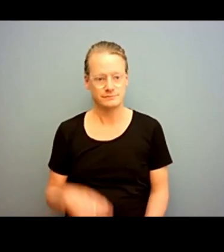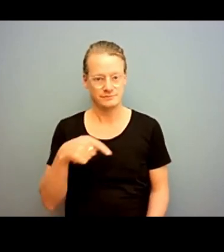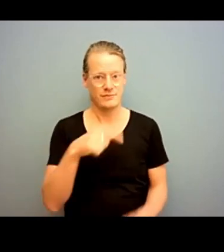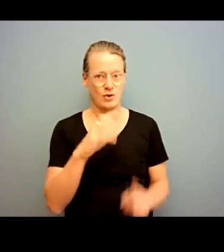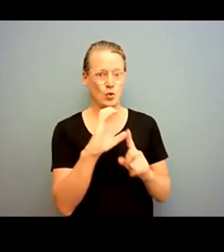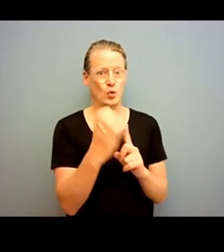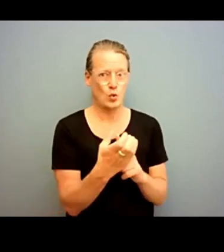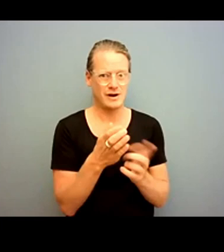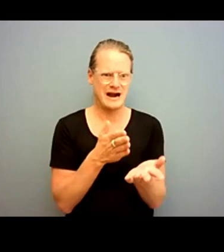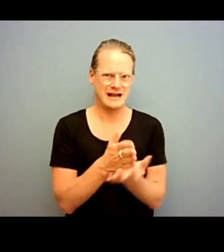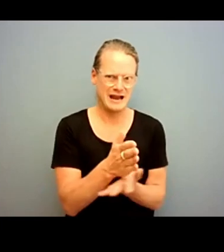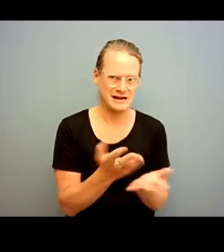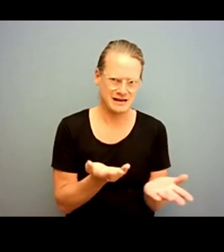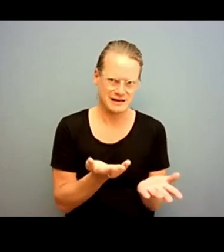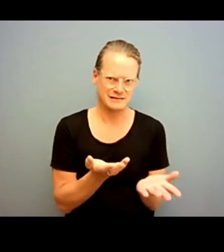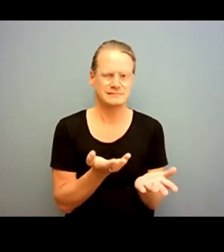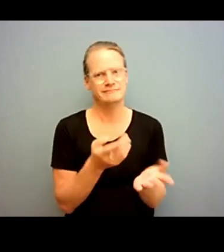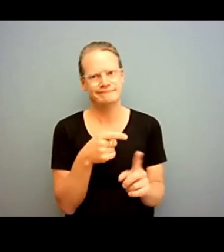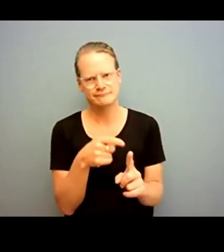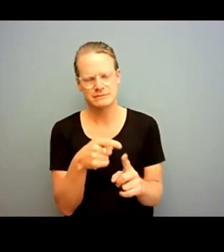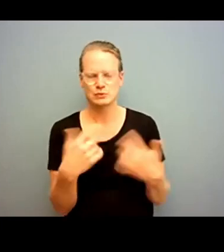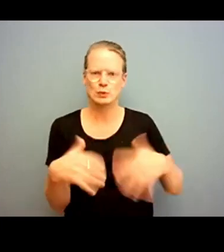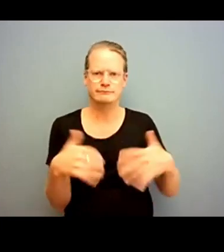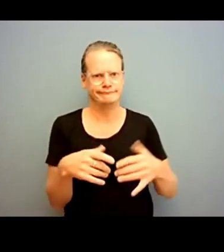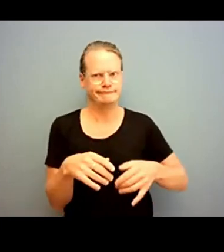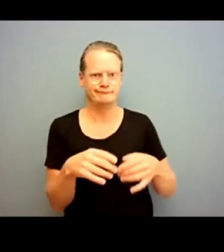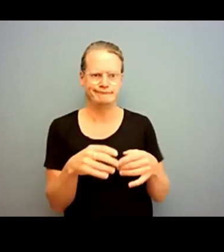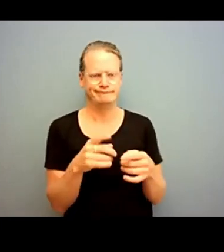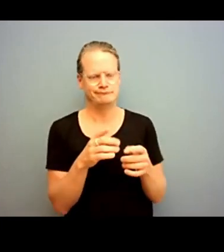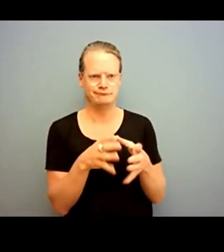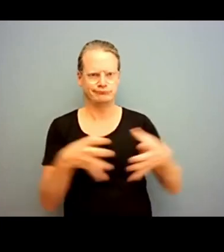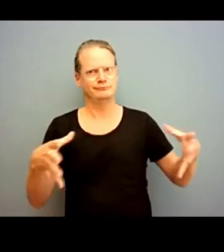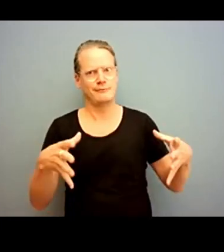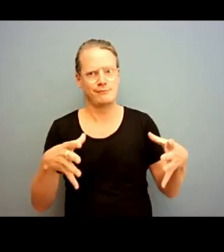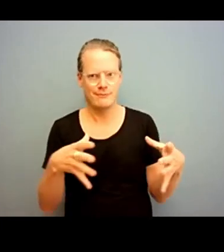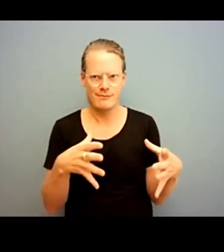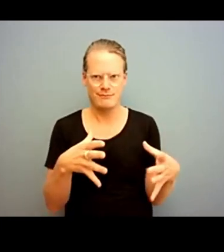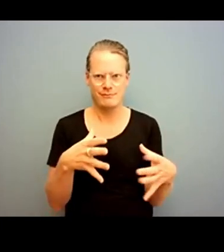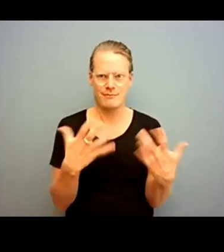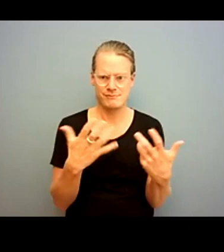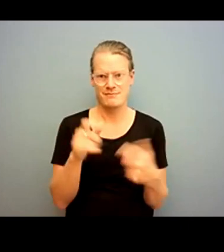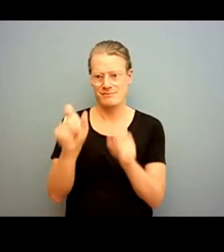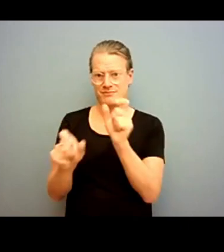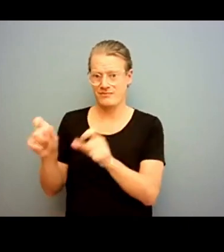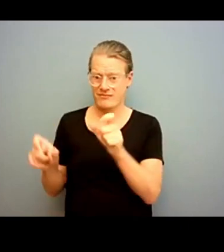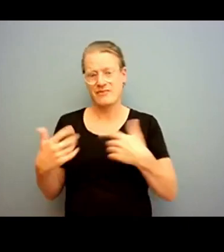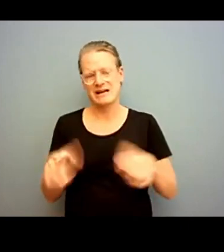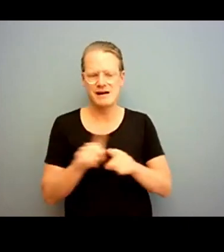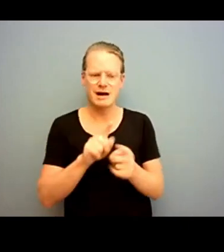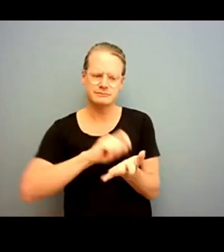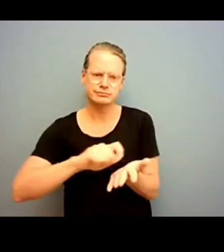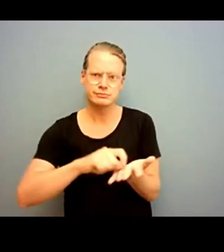coming to the core. The policymakers' question is, how do we reverse embedded cultural